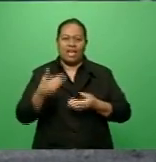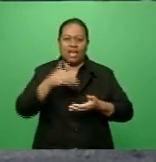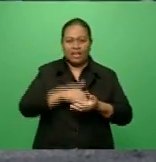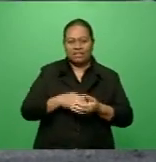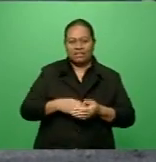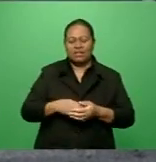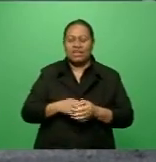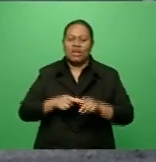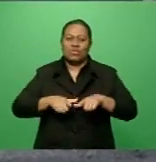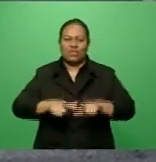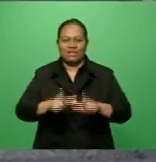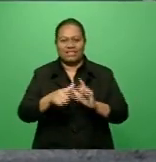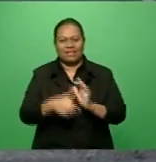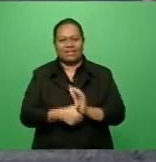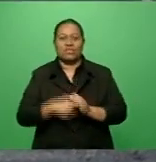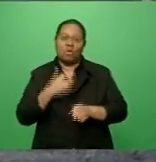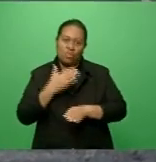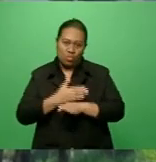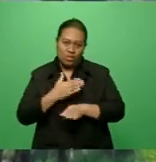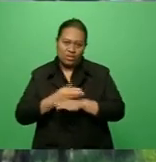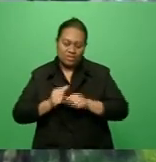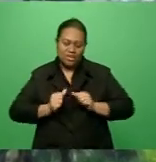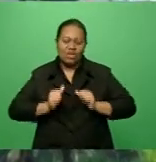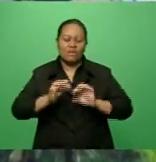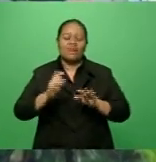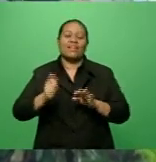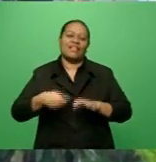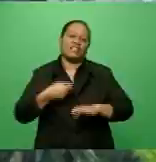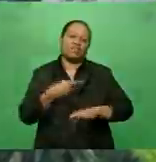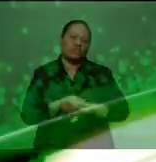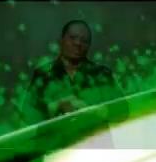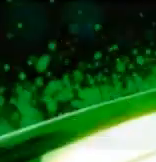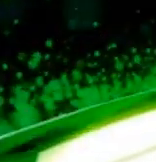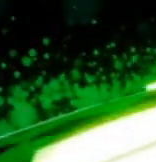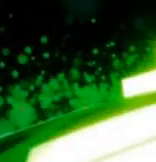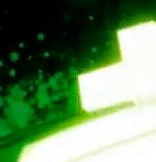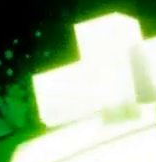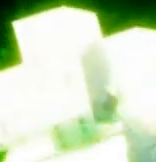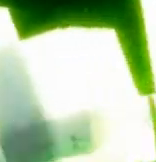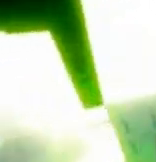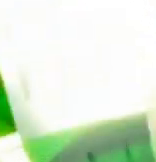through the area. Work is likely to be complete by next week.